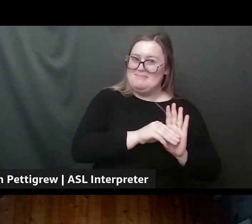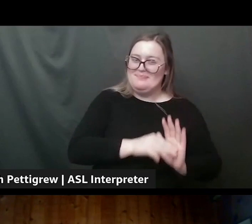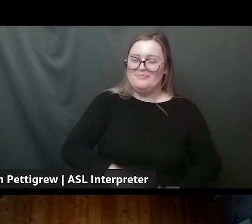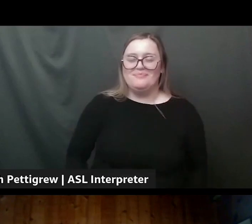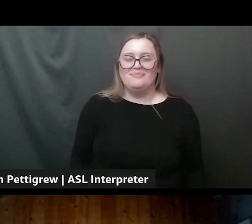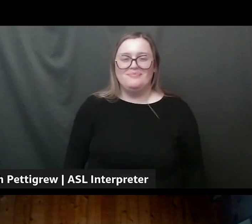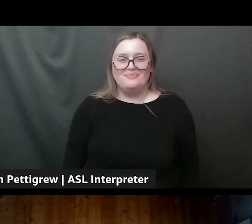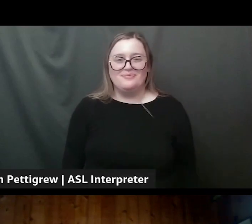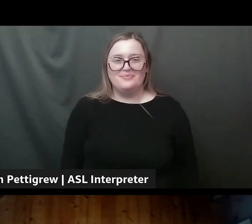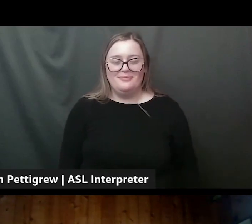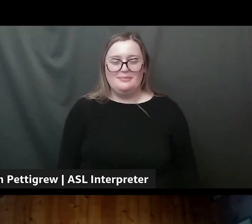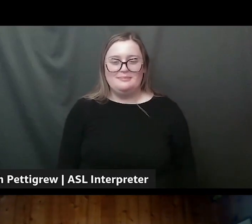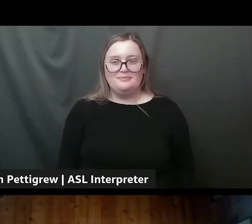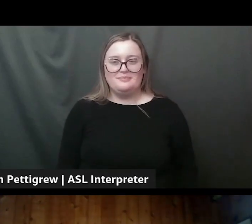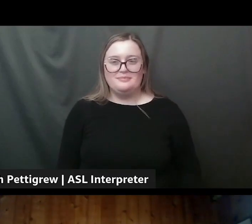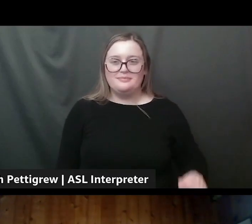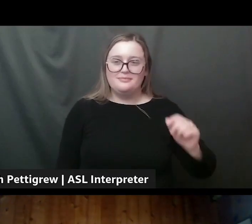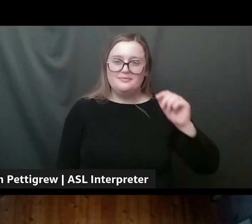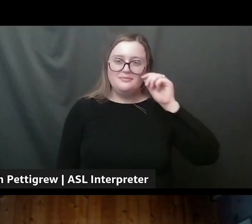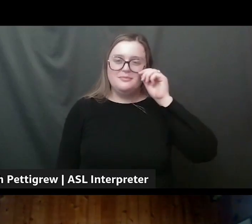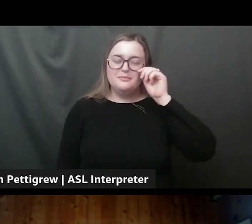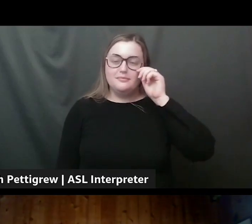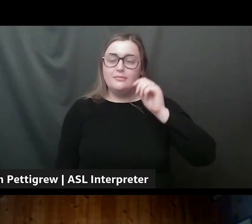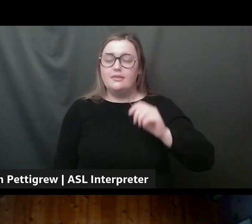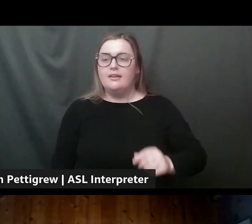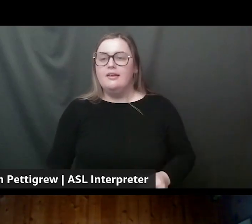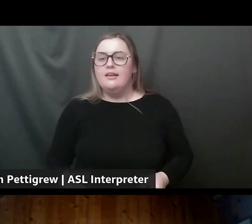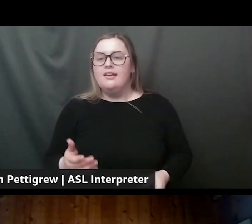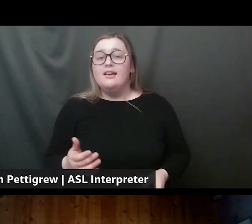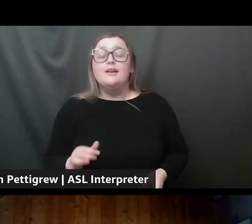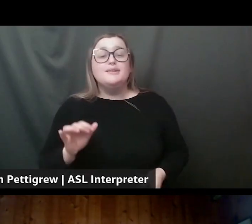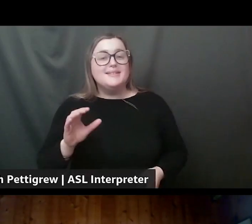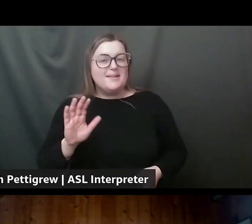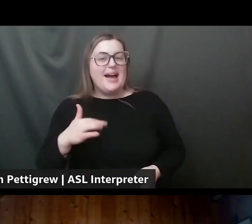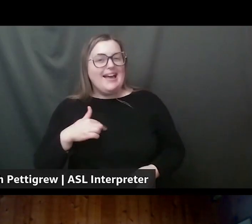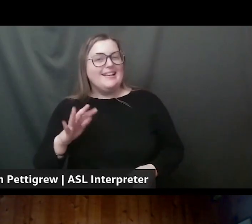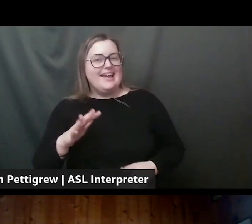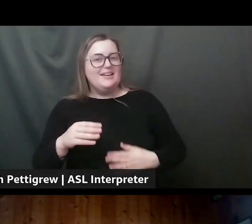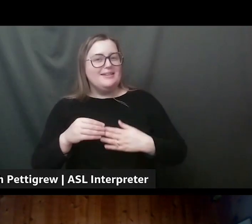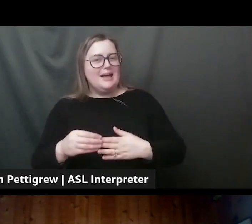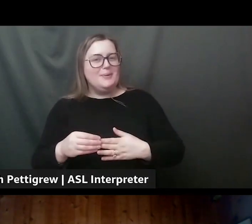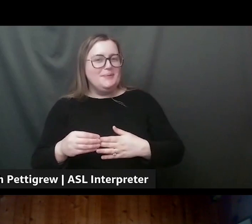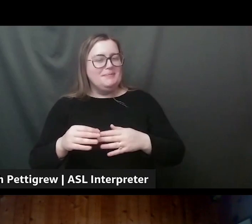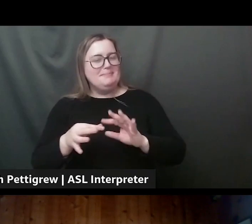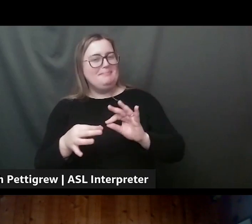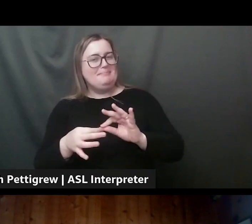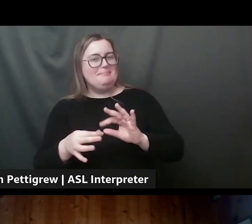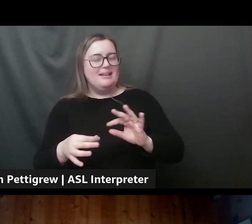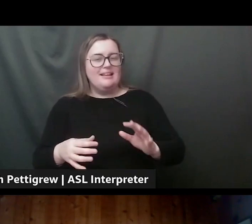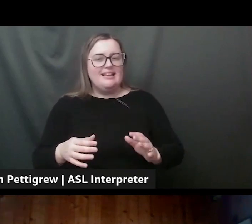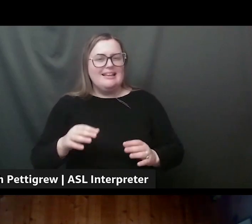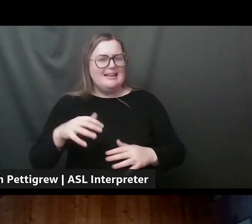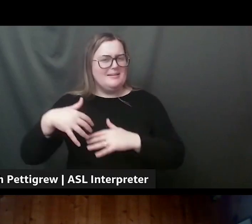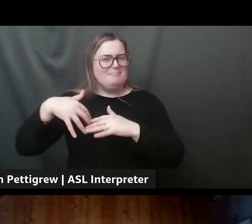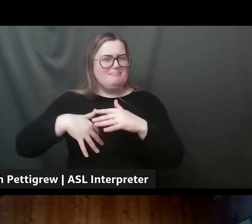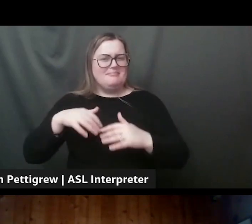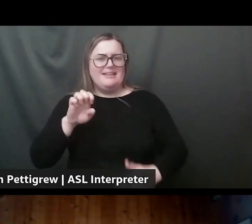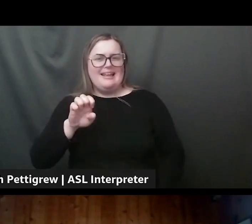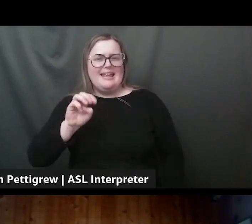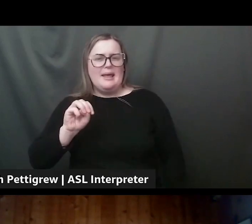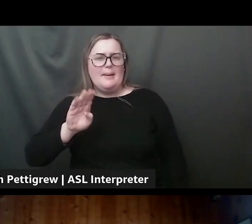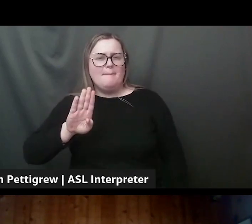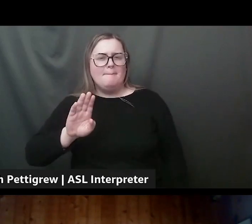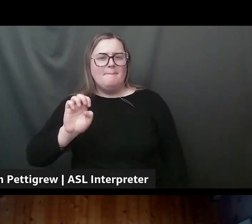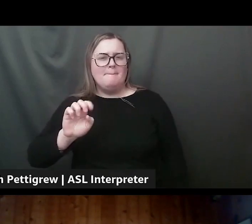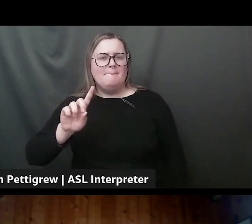Awesome. And so as I kind of led with embeddings, what are they? Why are they